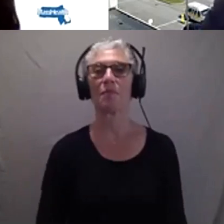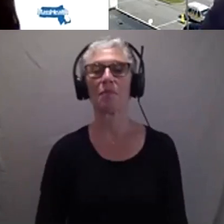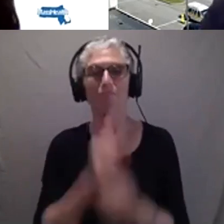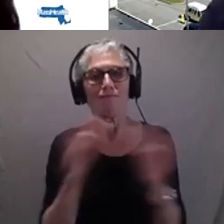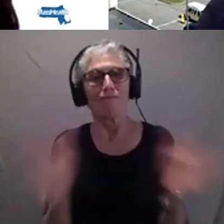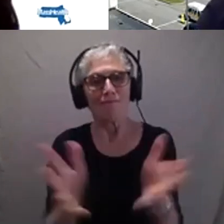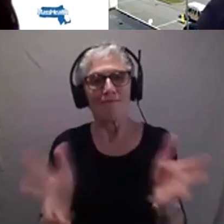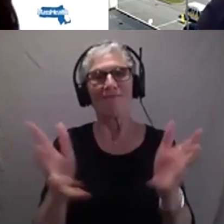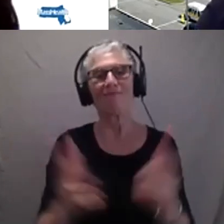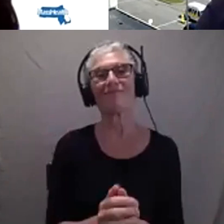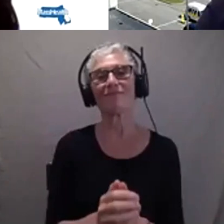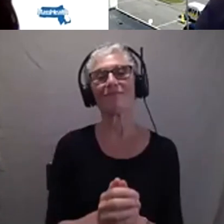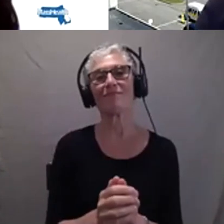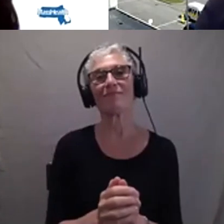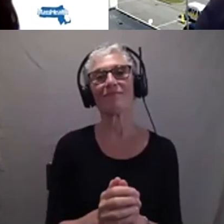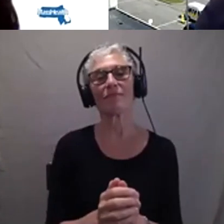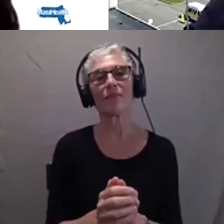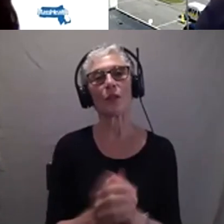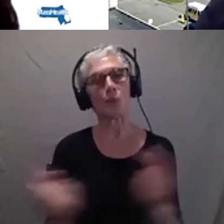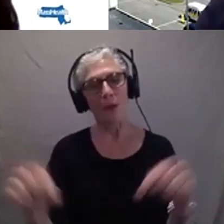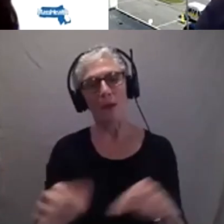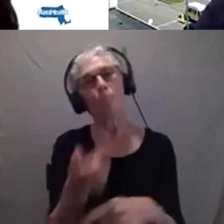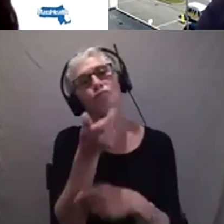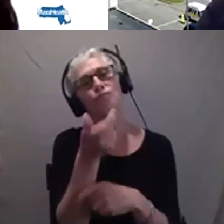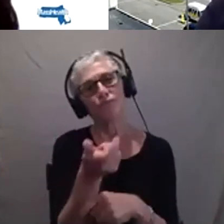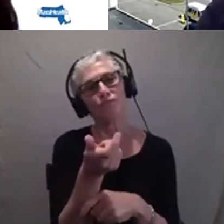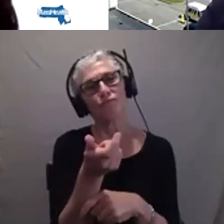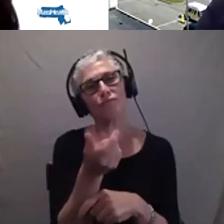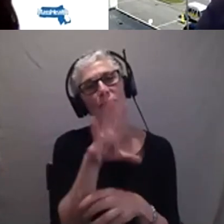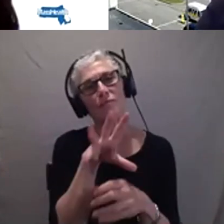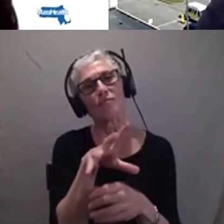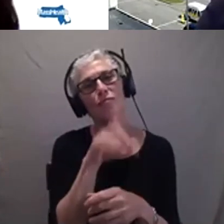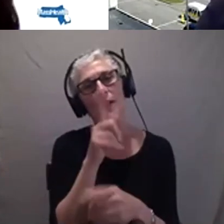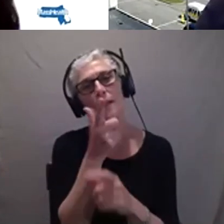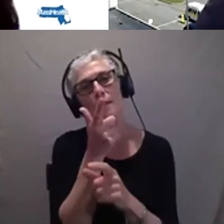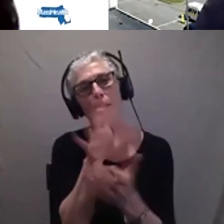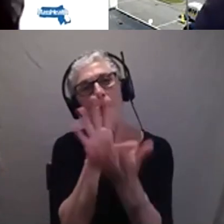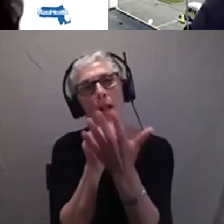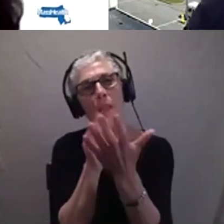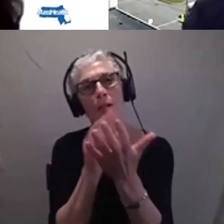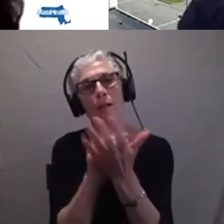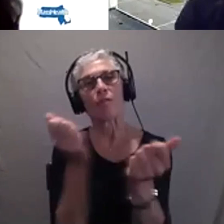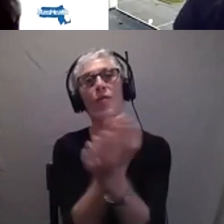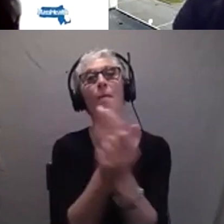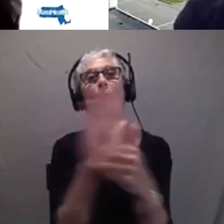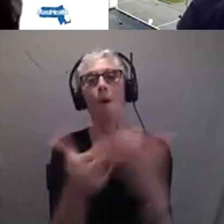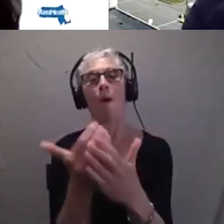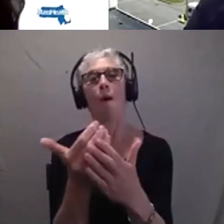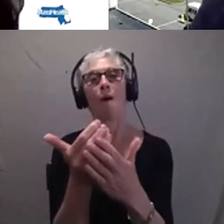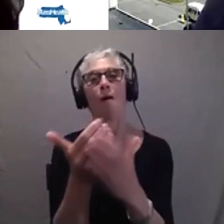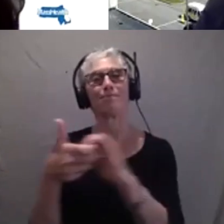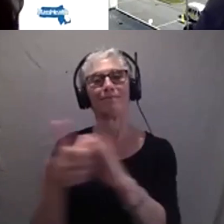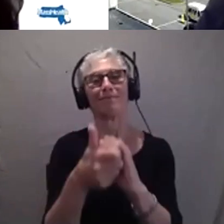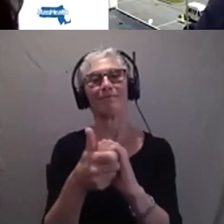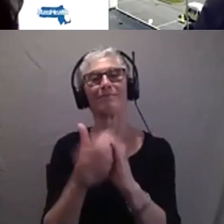you to be present and focus and get all that you can from the collegiality of all the folks on